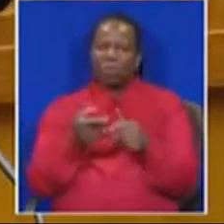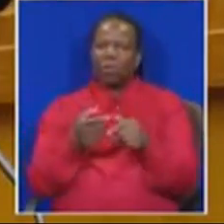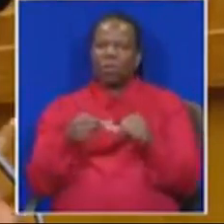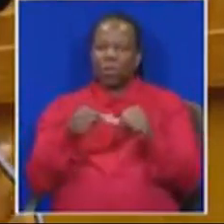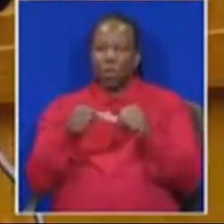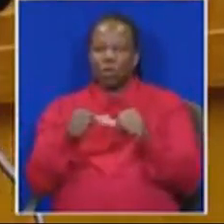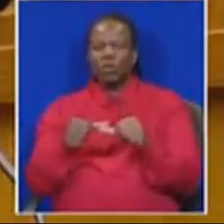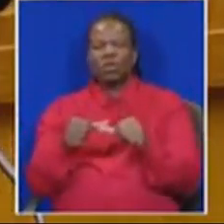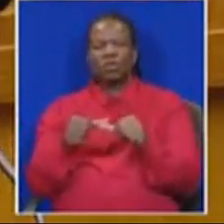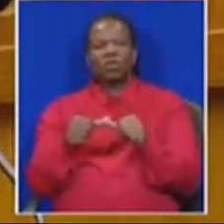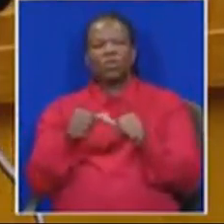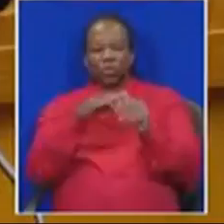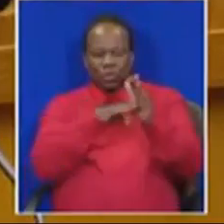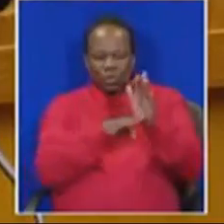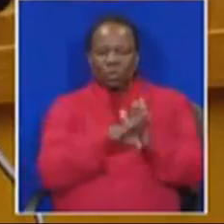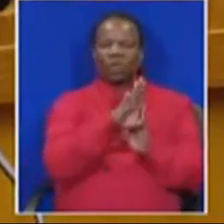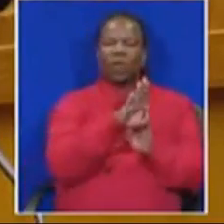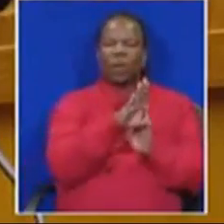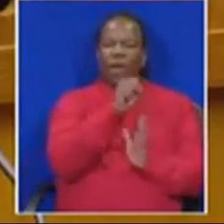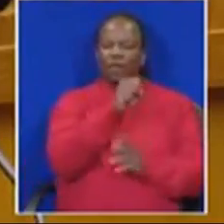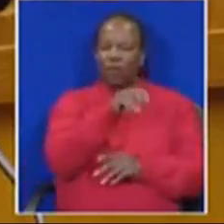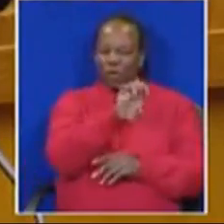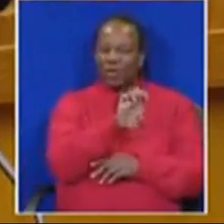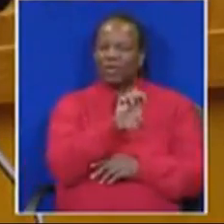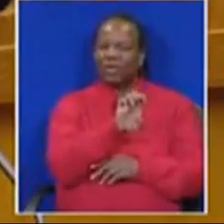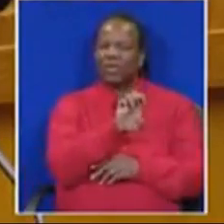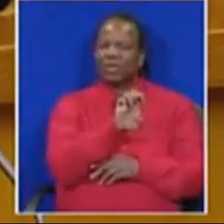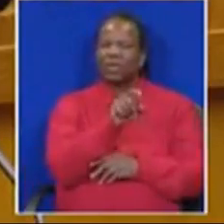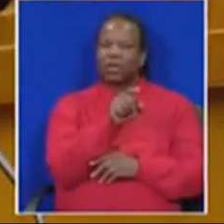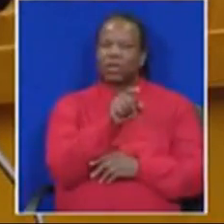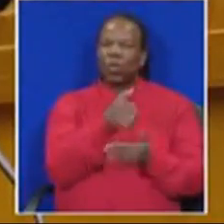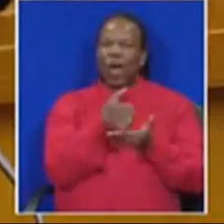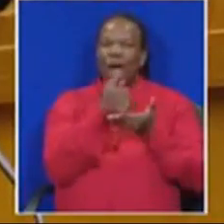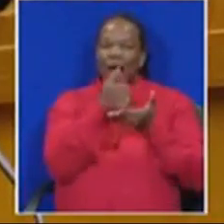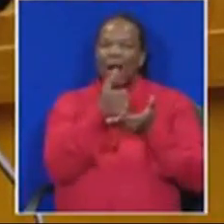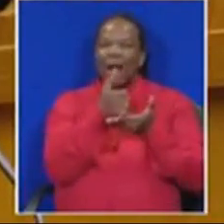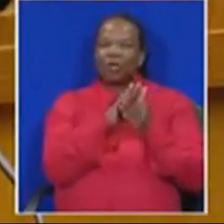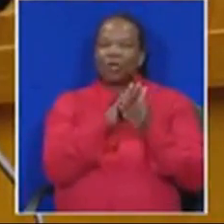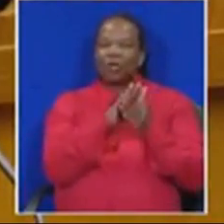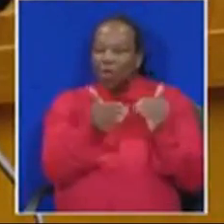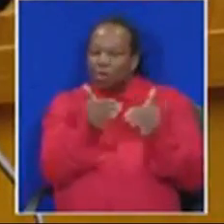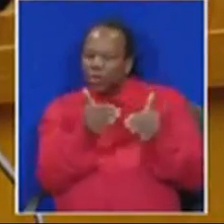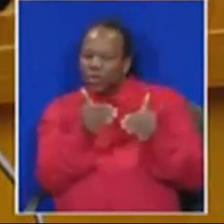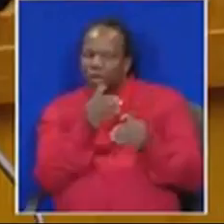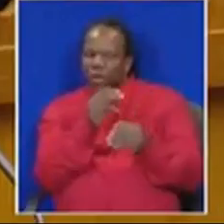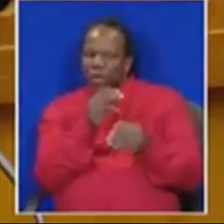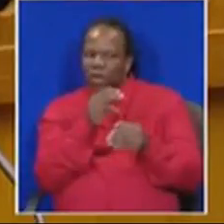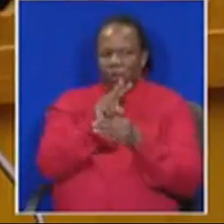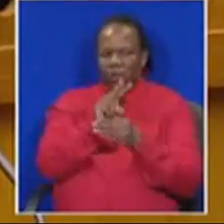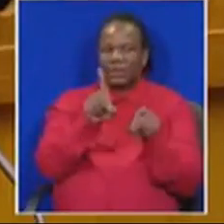of state-owned enterprises to achieve better coordination, oversight, and